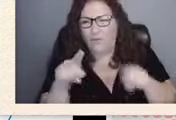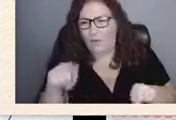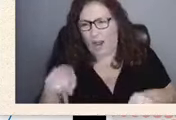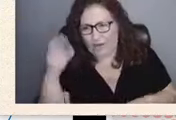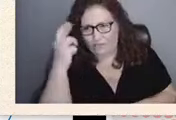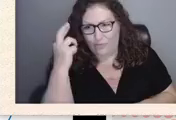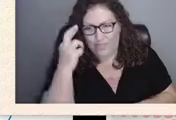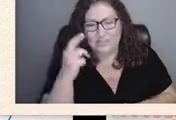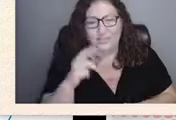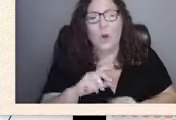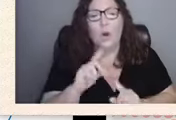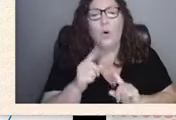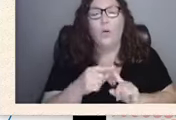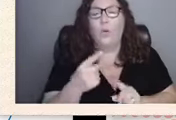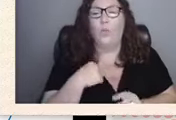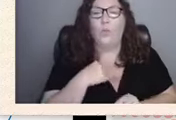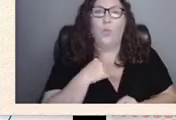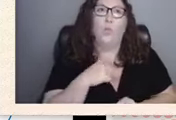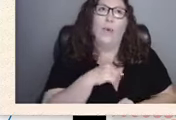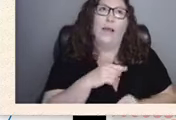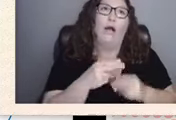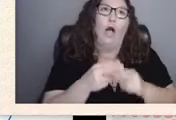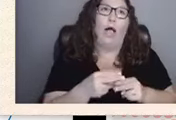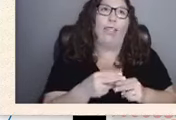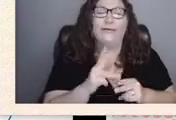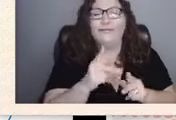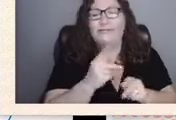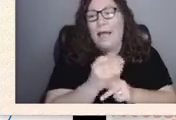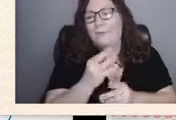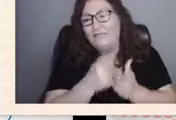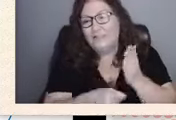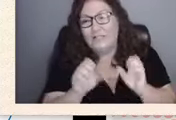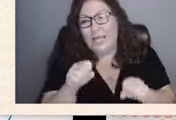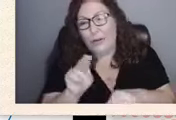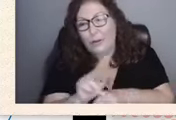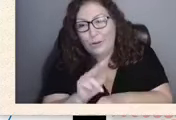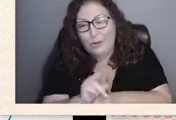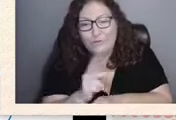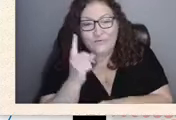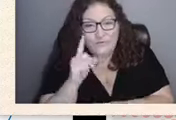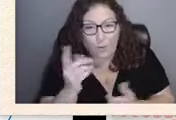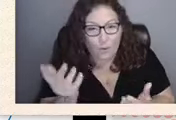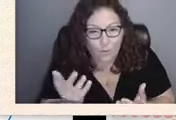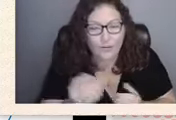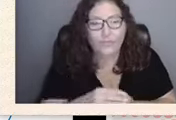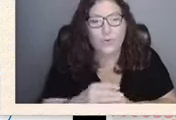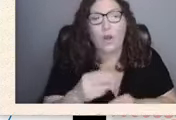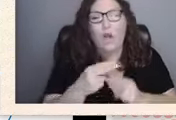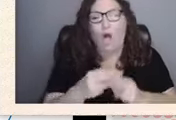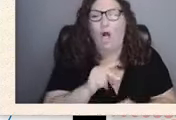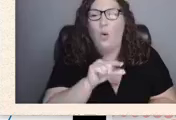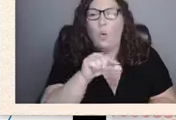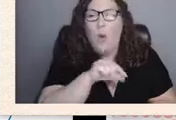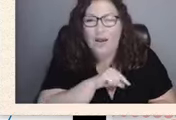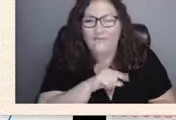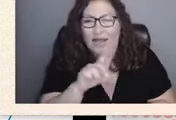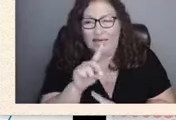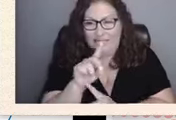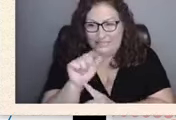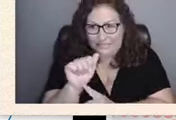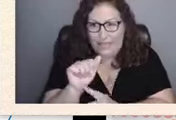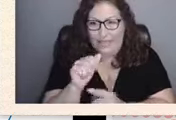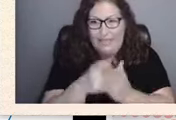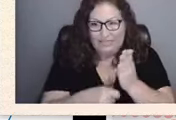we call these types of expenses that you can use Able accounts for, we call them qualified disability expenses. and